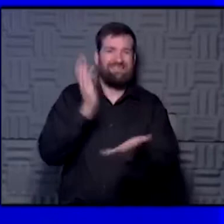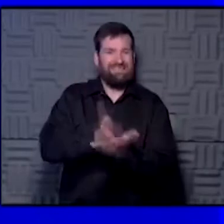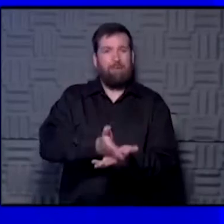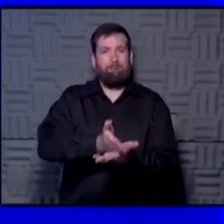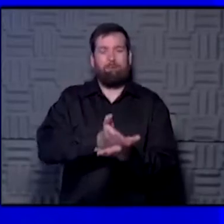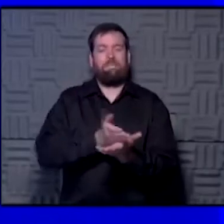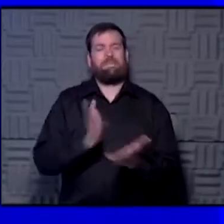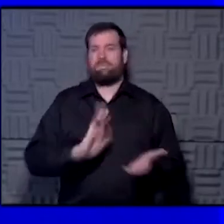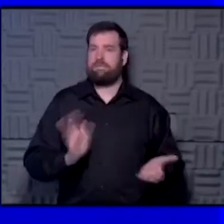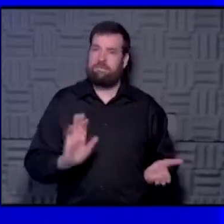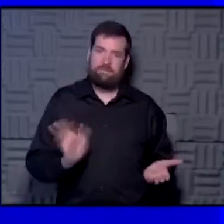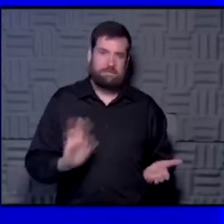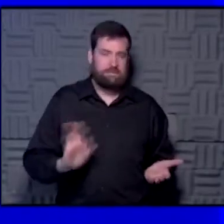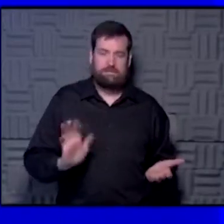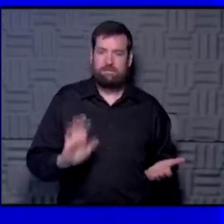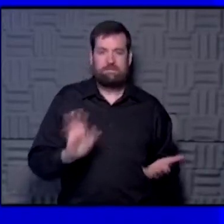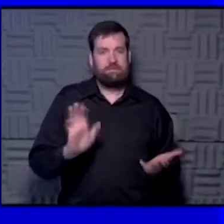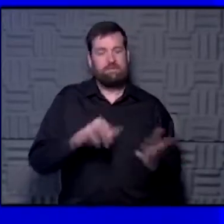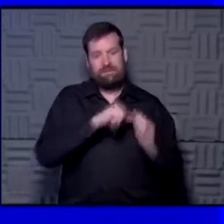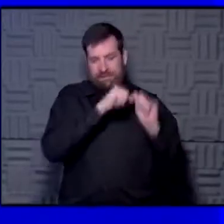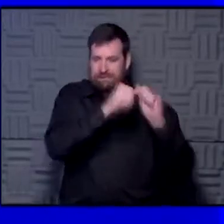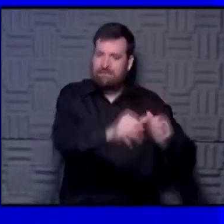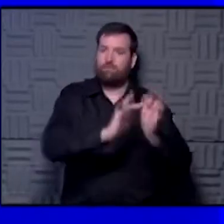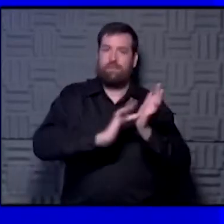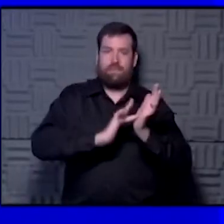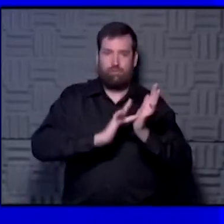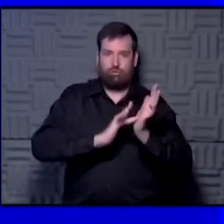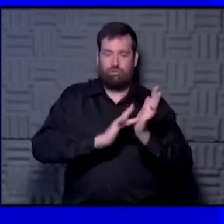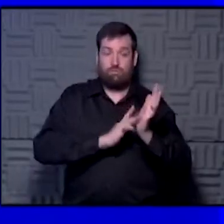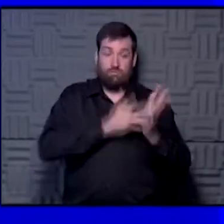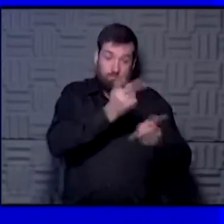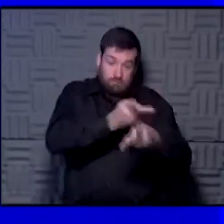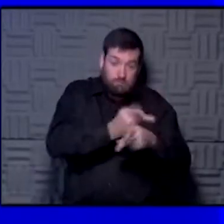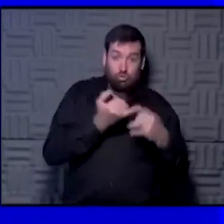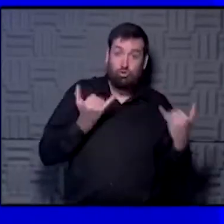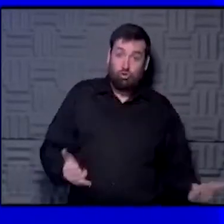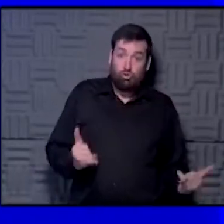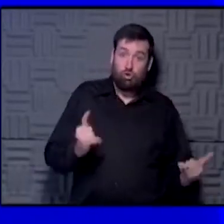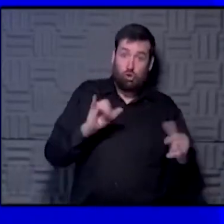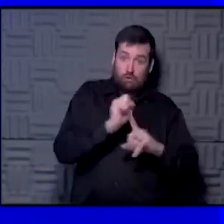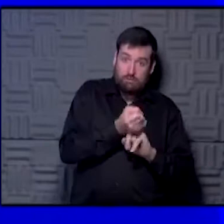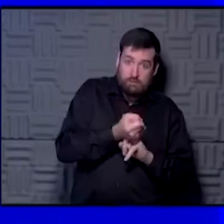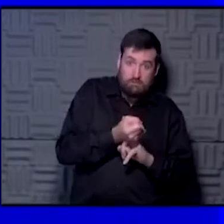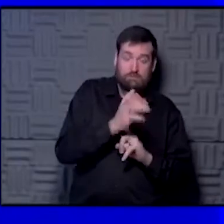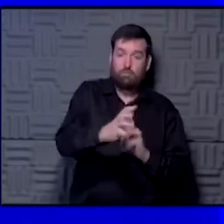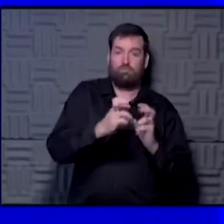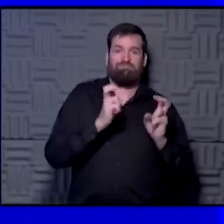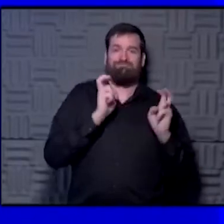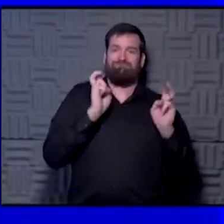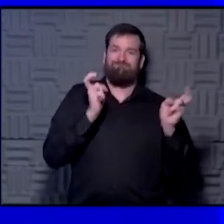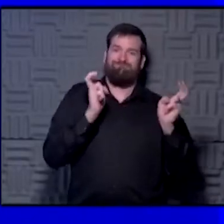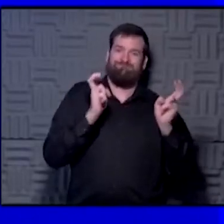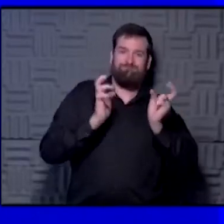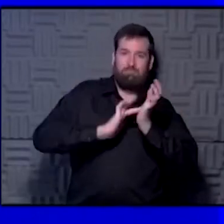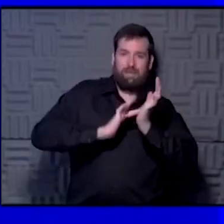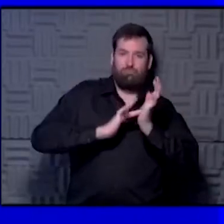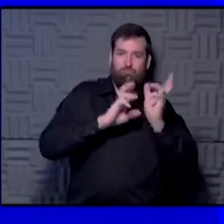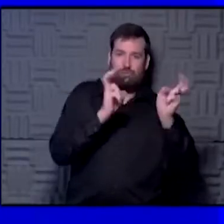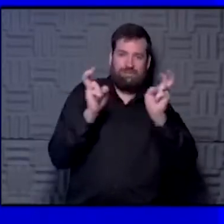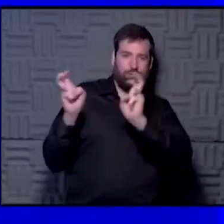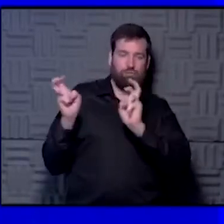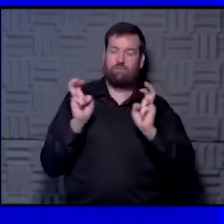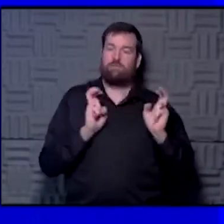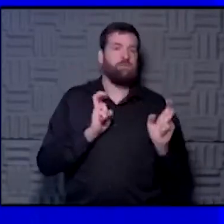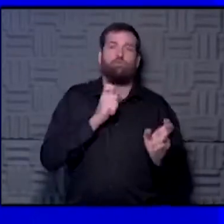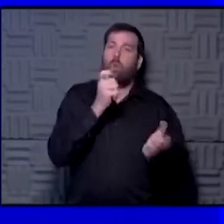stop taking your current medications that are managing your current chronic medical condition. So I would advise